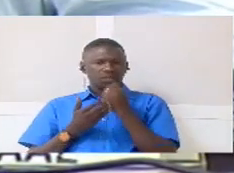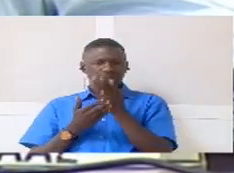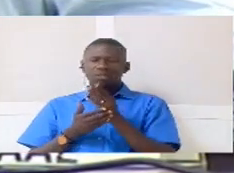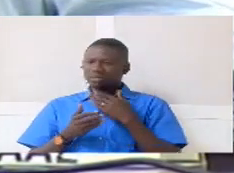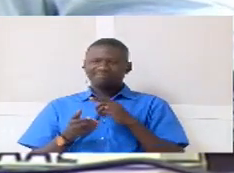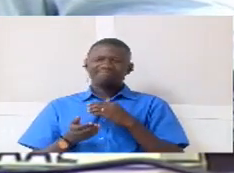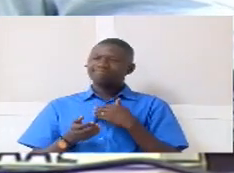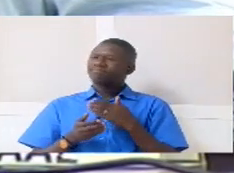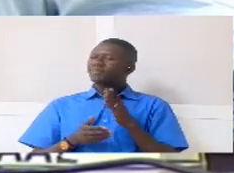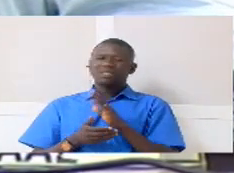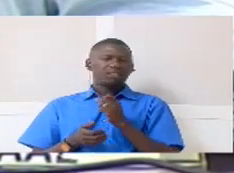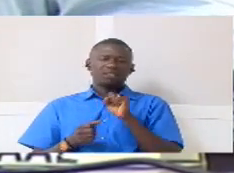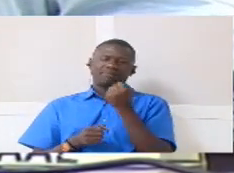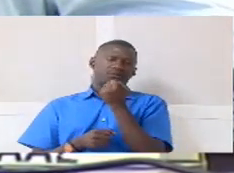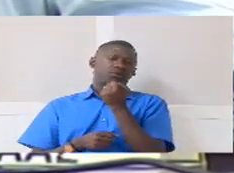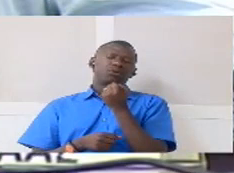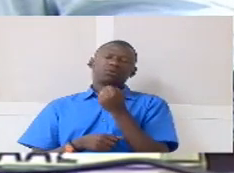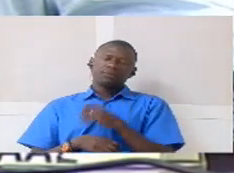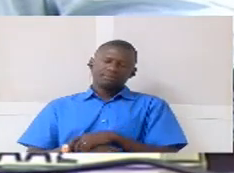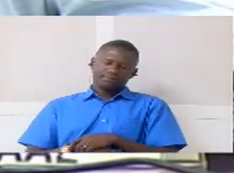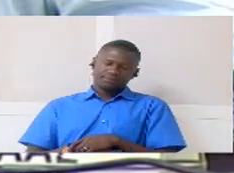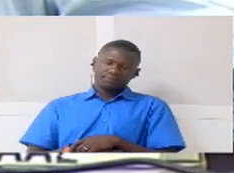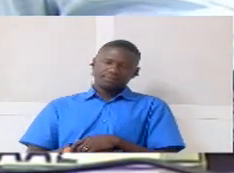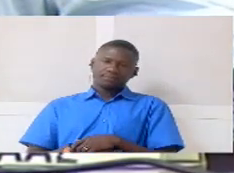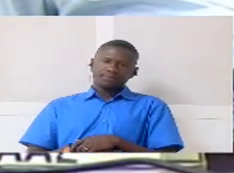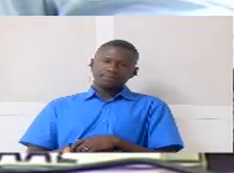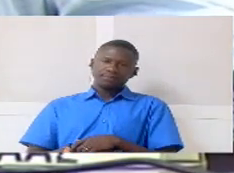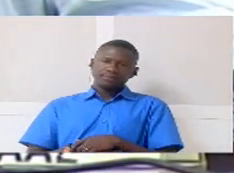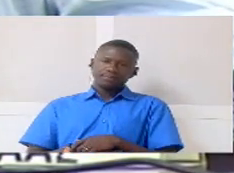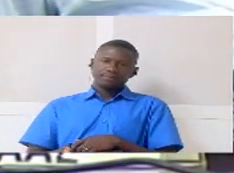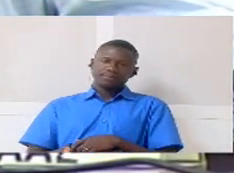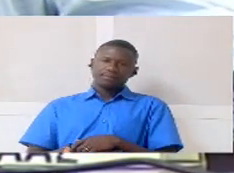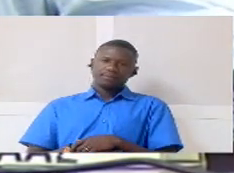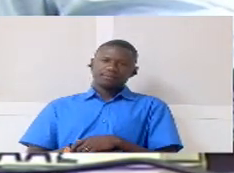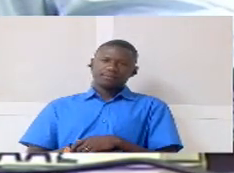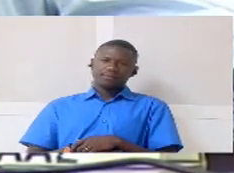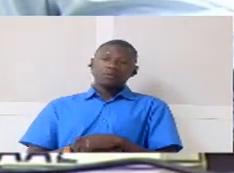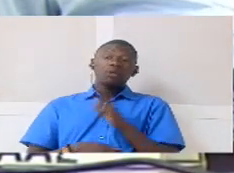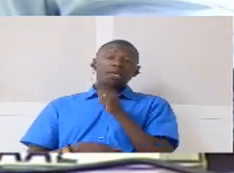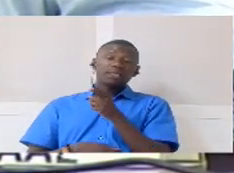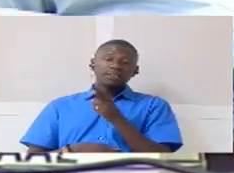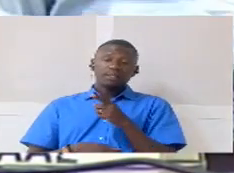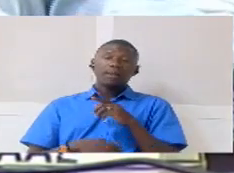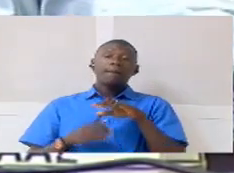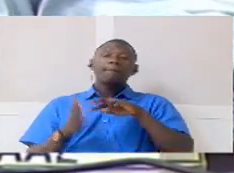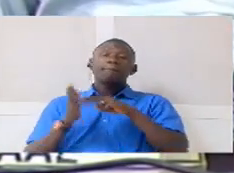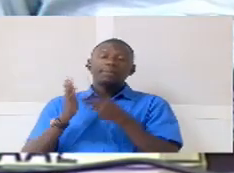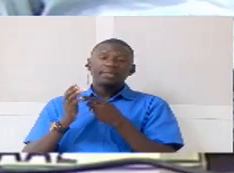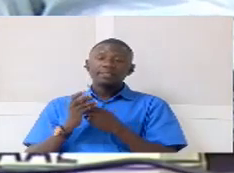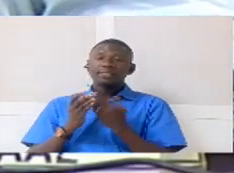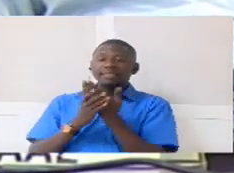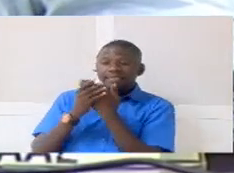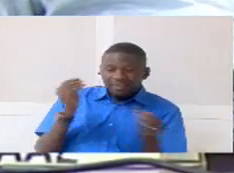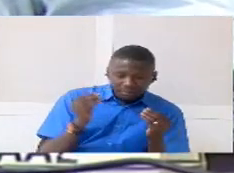business. But that impropriety would involve disappearing documents in order to cover up